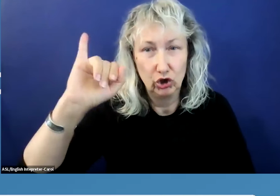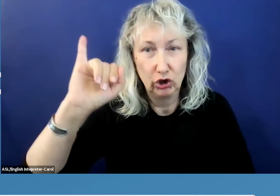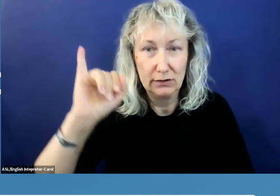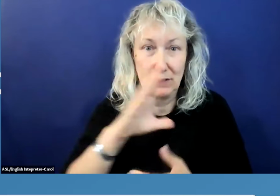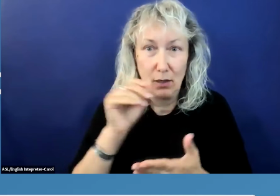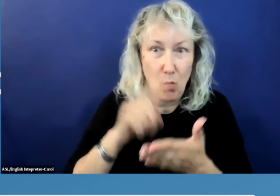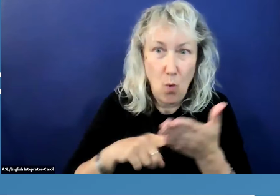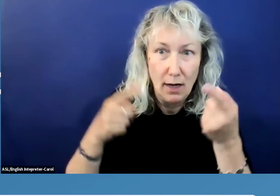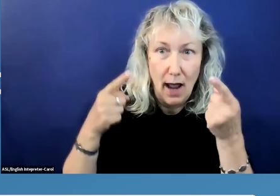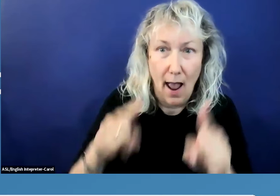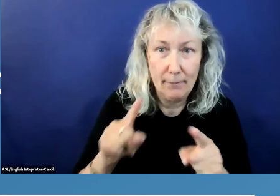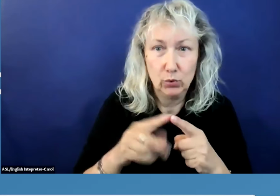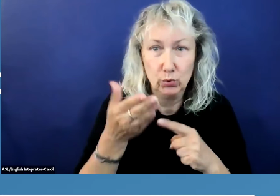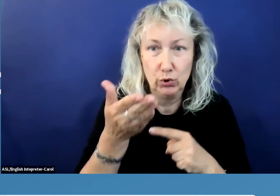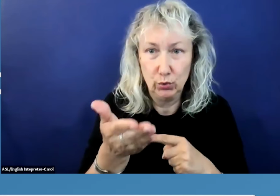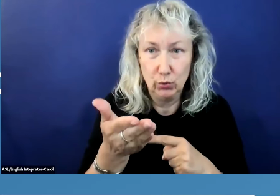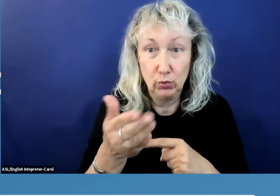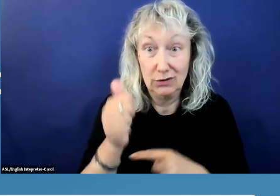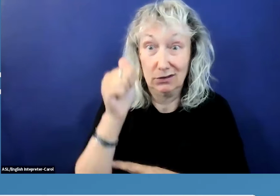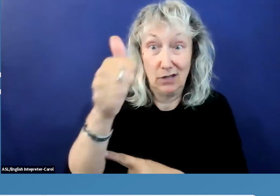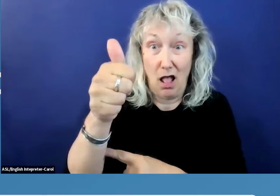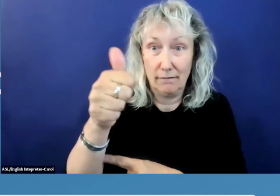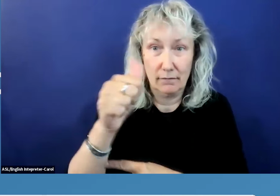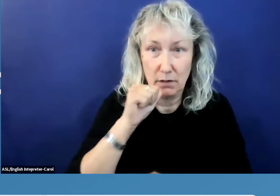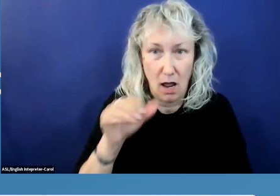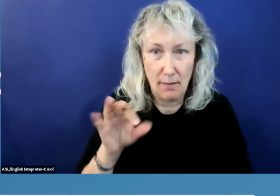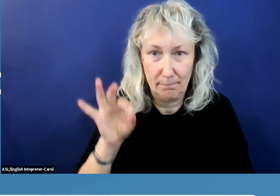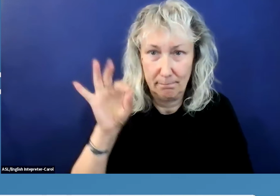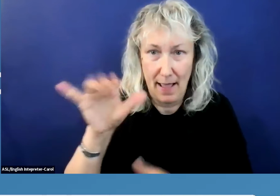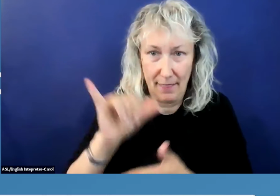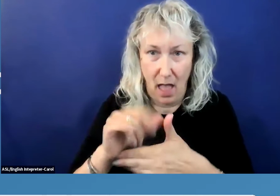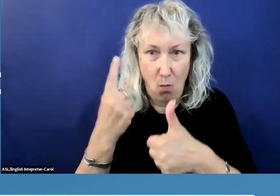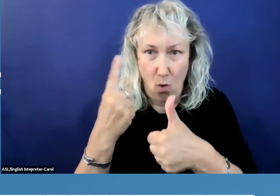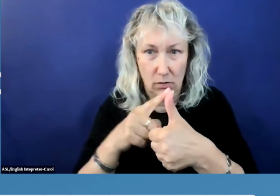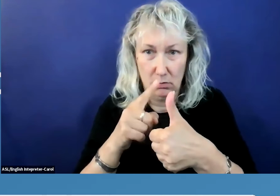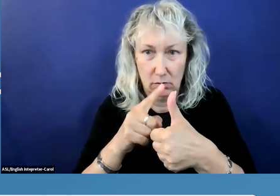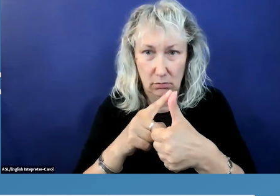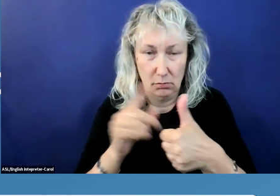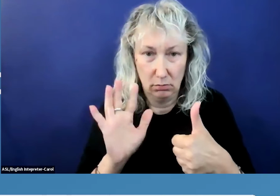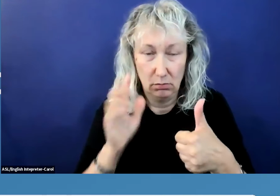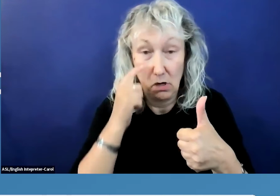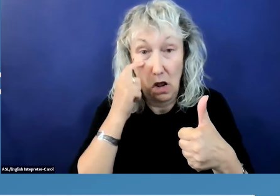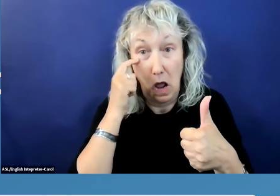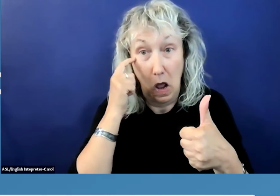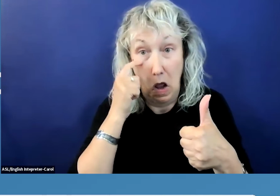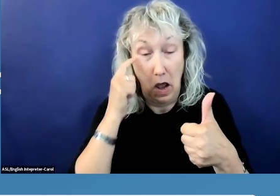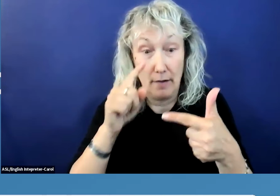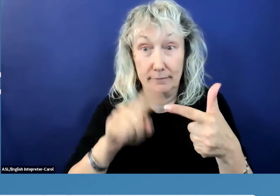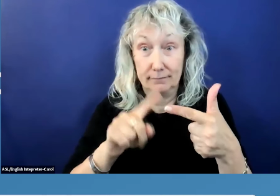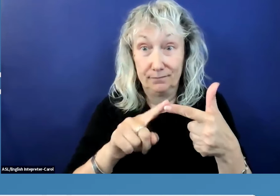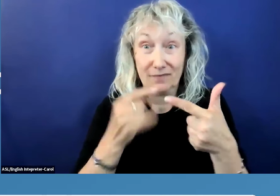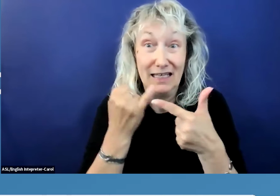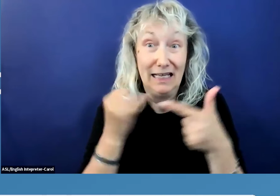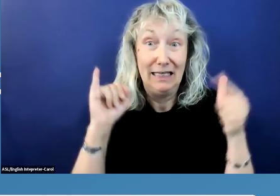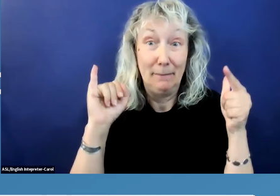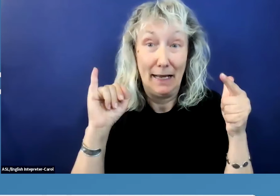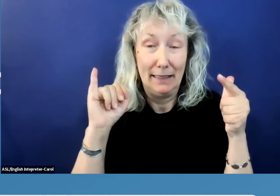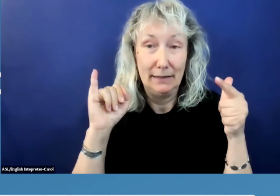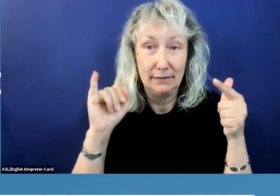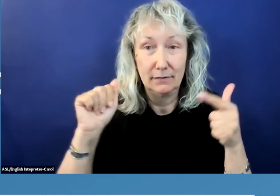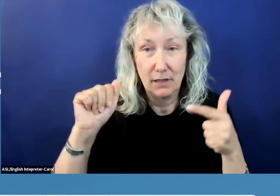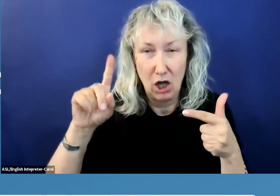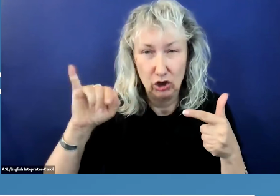suffered. So you don't pay for a company adjuster. An independent adjuster might work for several